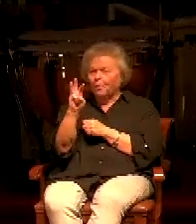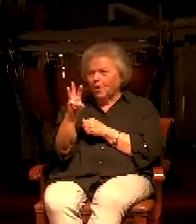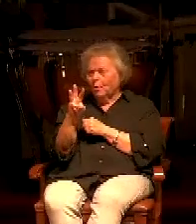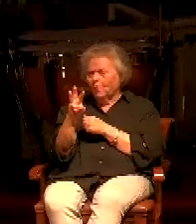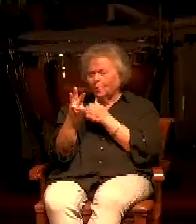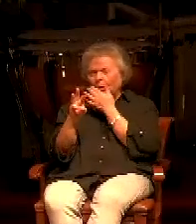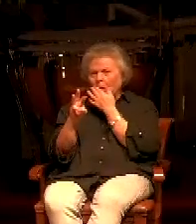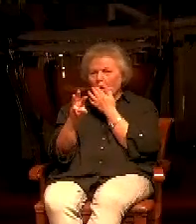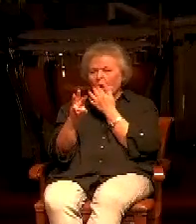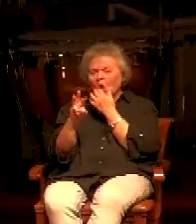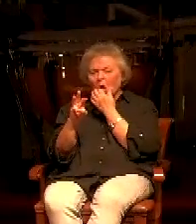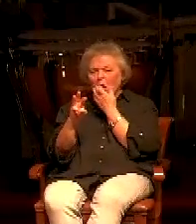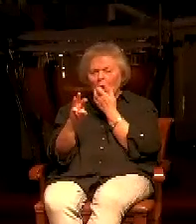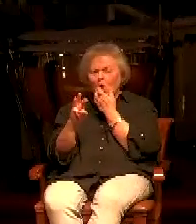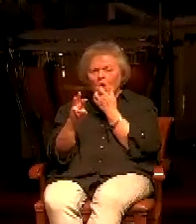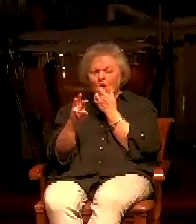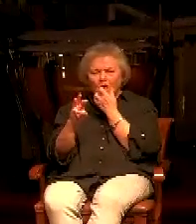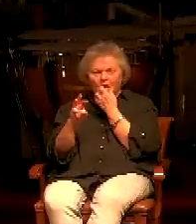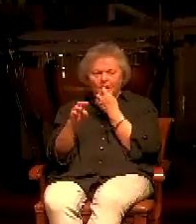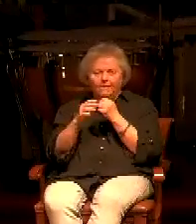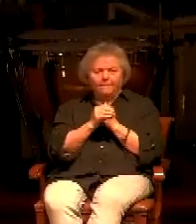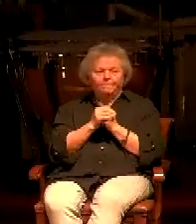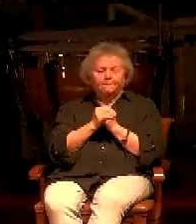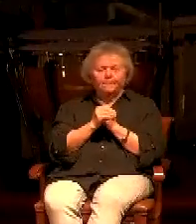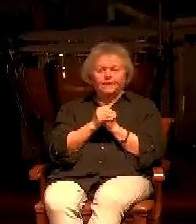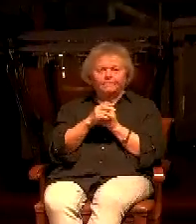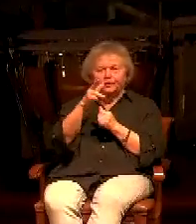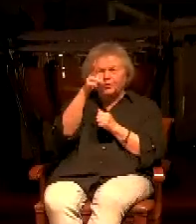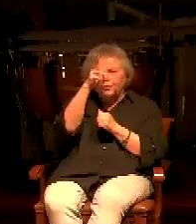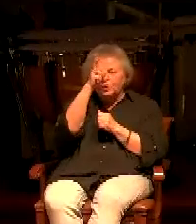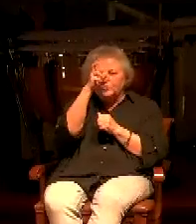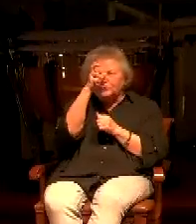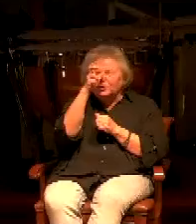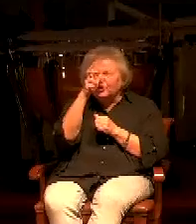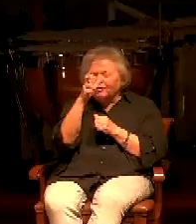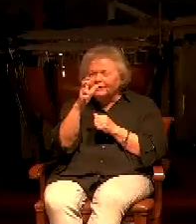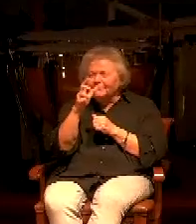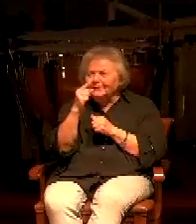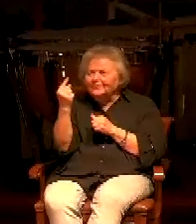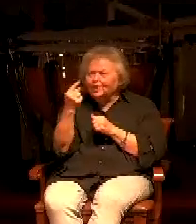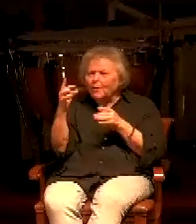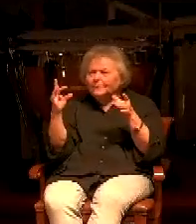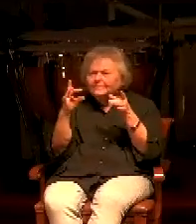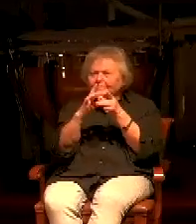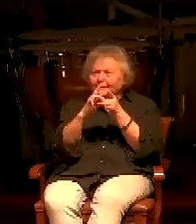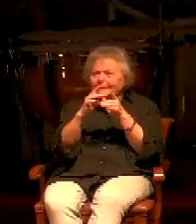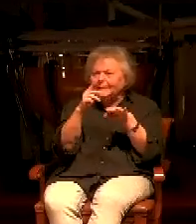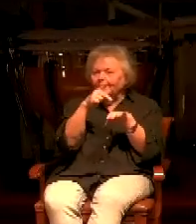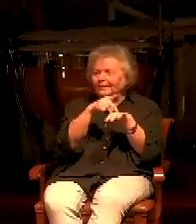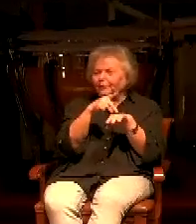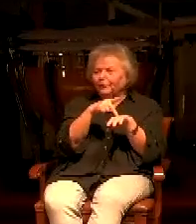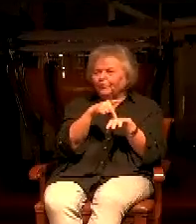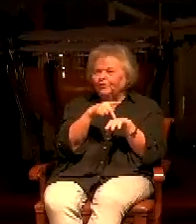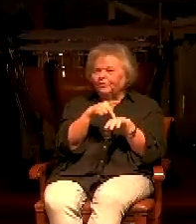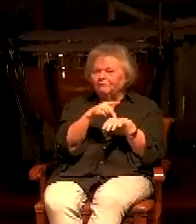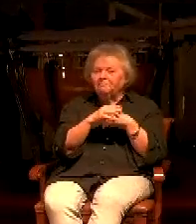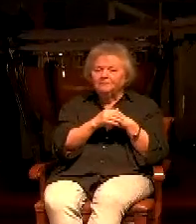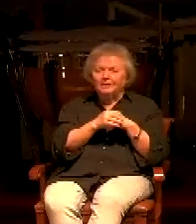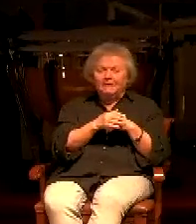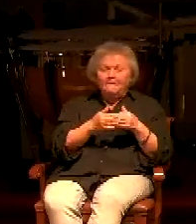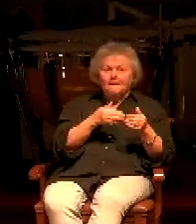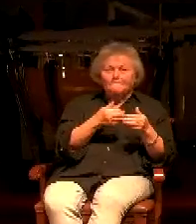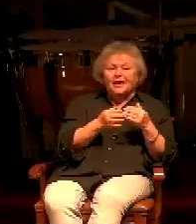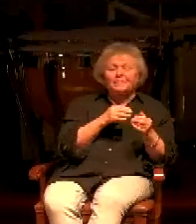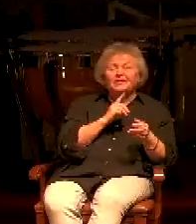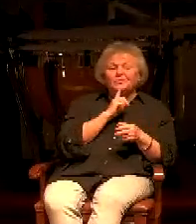Now, when we read this story, the rooster is always linked to Peter. By the way, Bible scholars will tell us that this could be an actual rooster, that